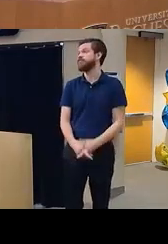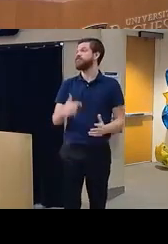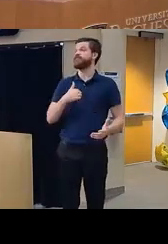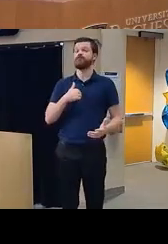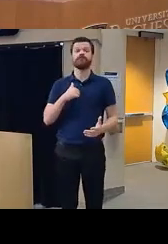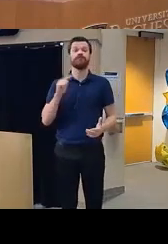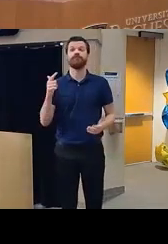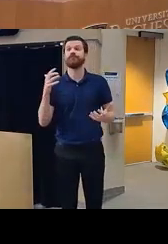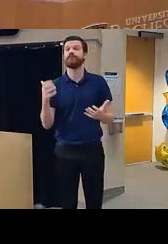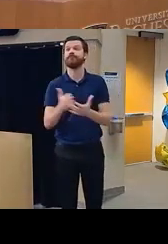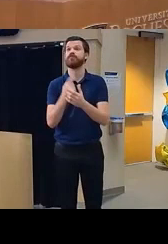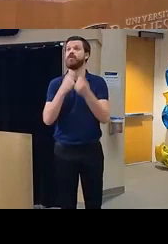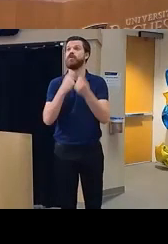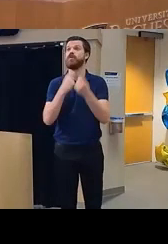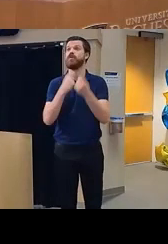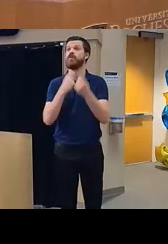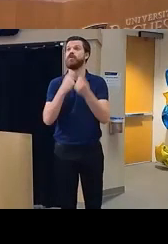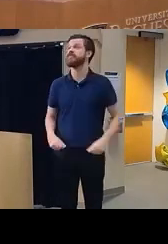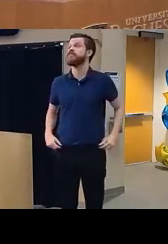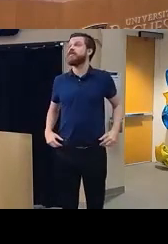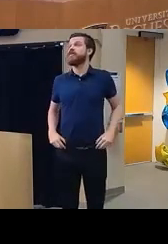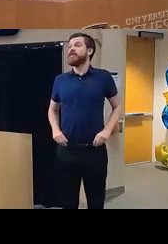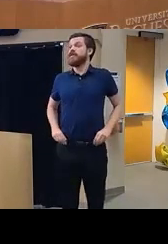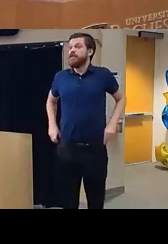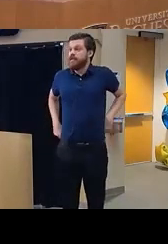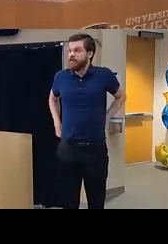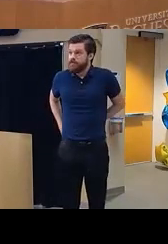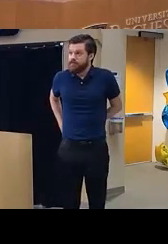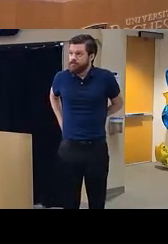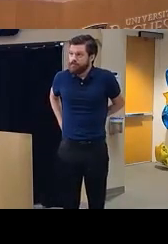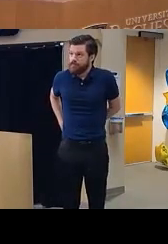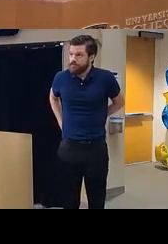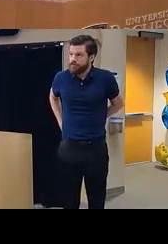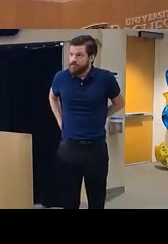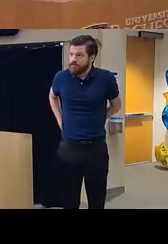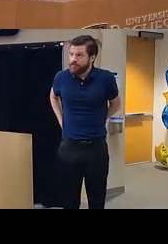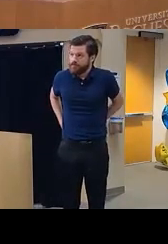if folks have questions. Yes. Come in.